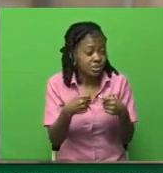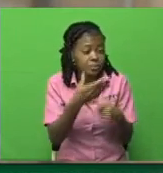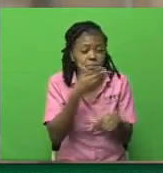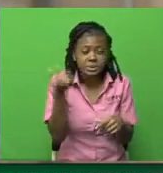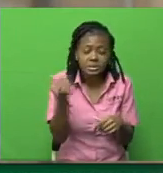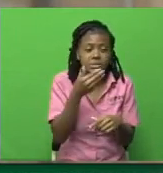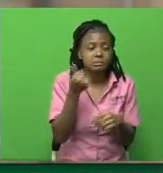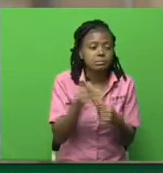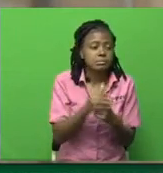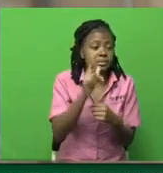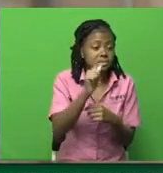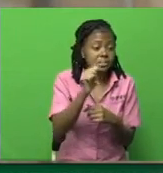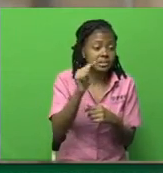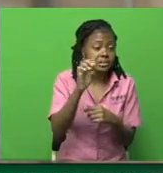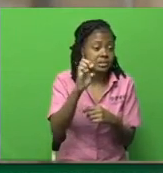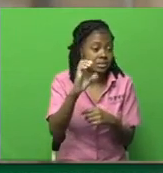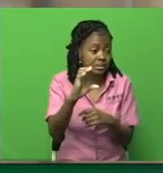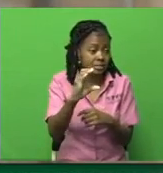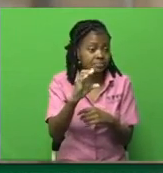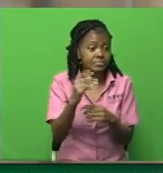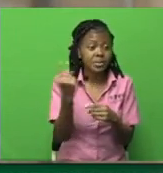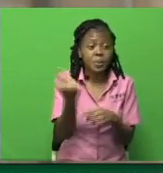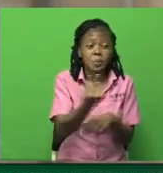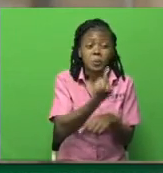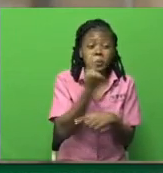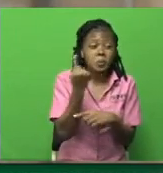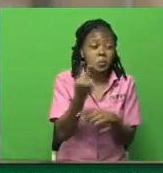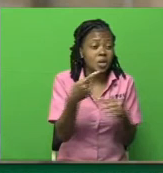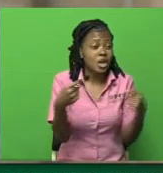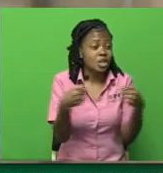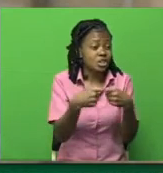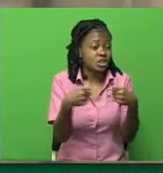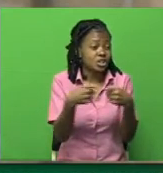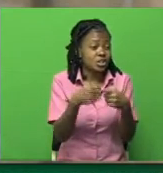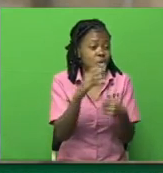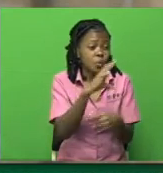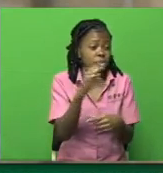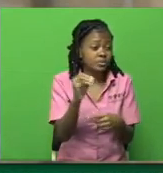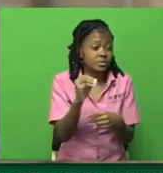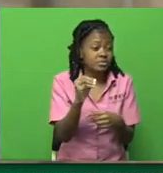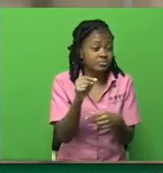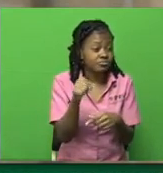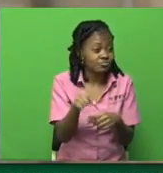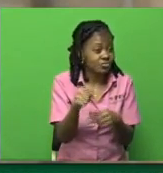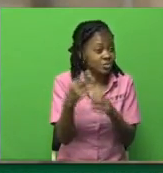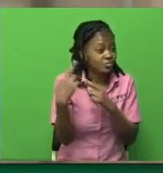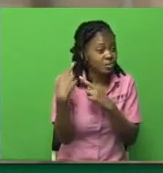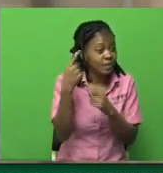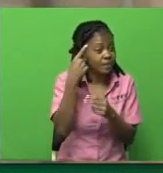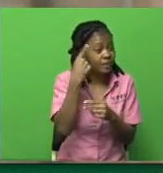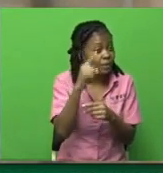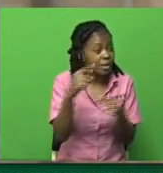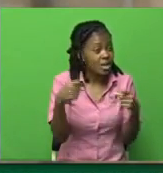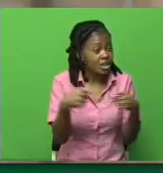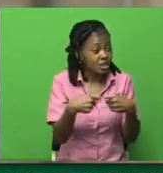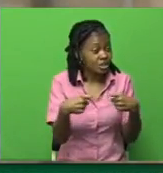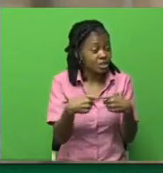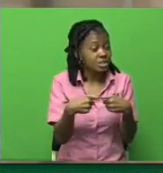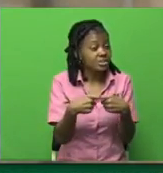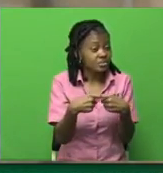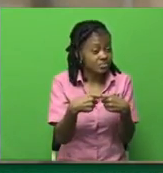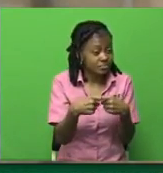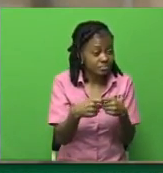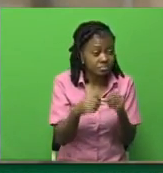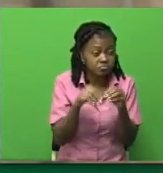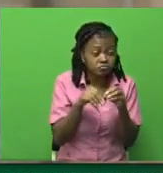is the sole electric utility company that has overall responsibility for the generation and the transmission and the